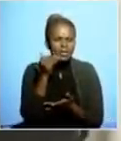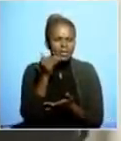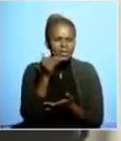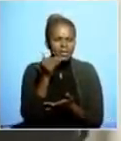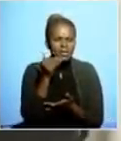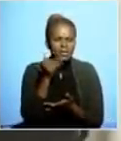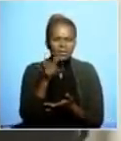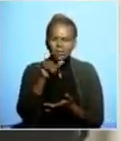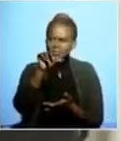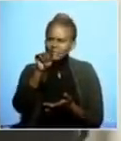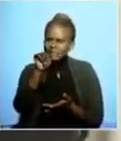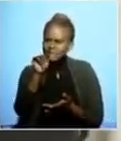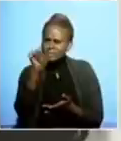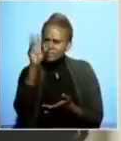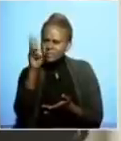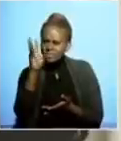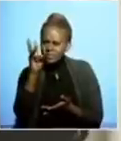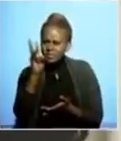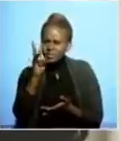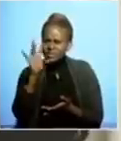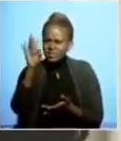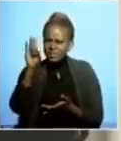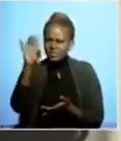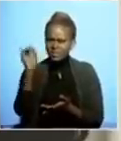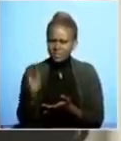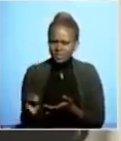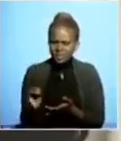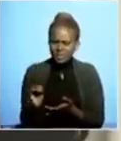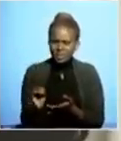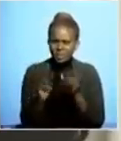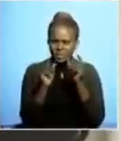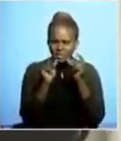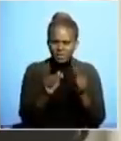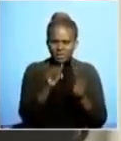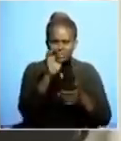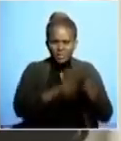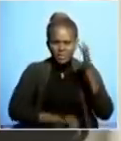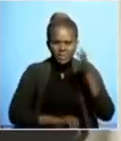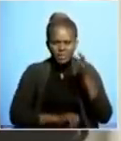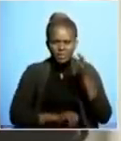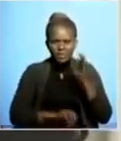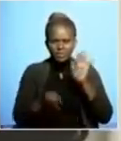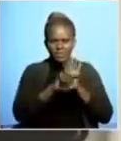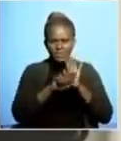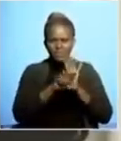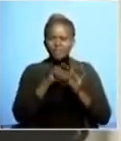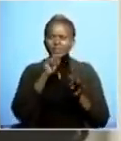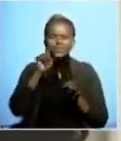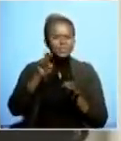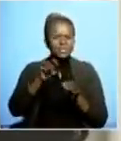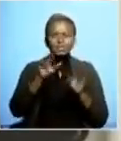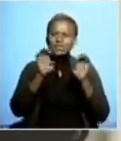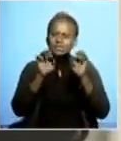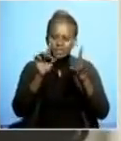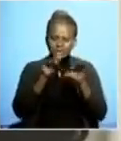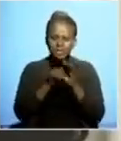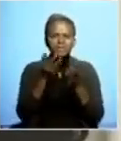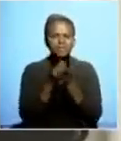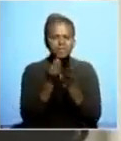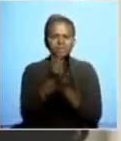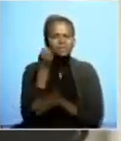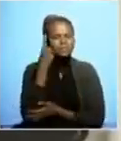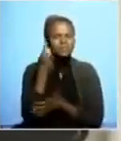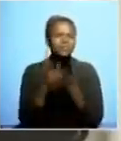from 2016, 7% down to minus. You don't have to be educated in finance to understand what was